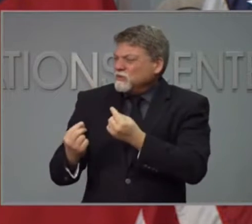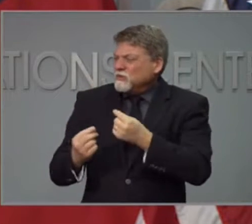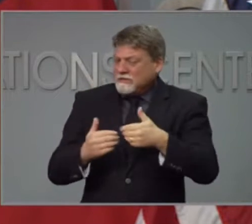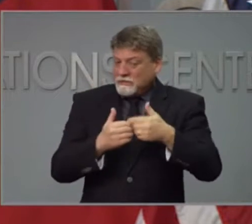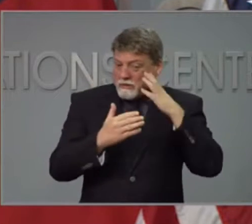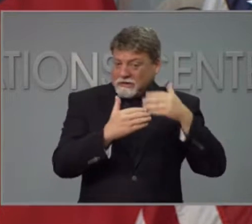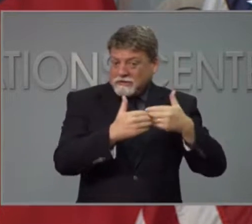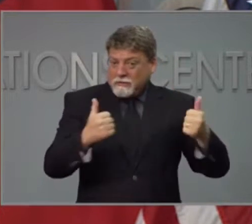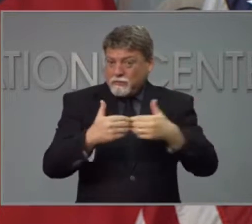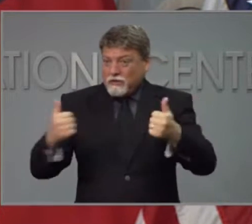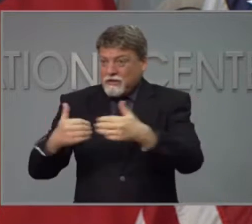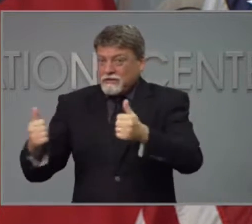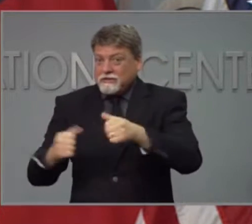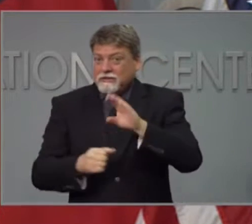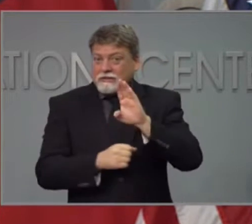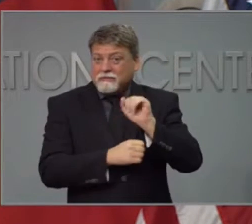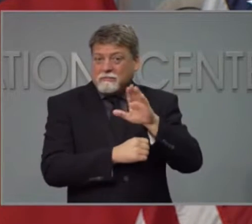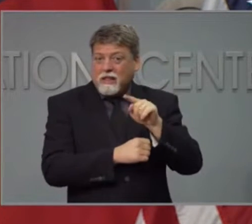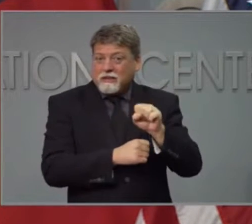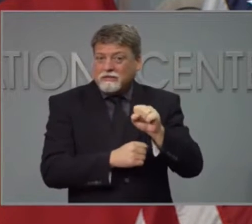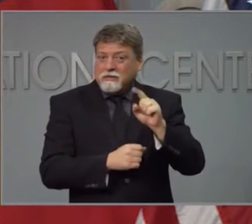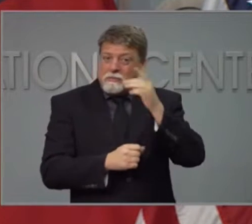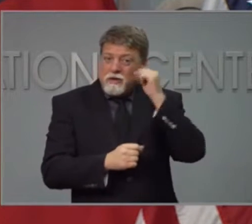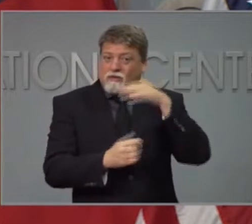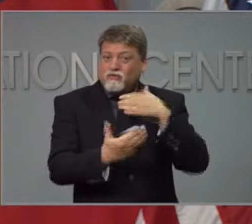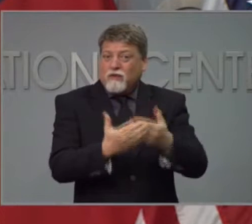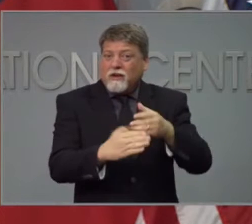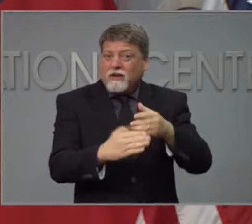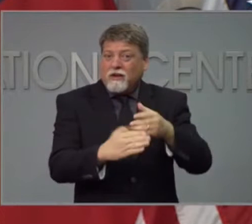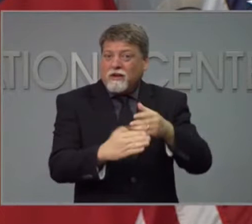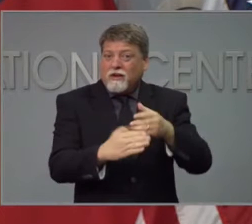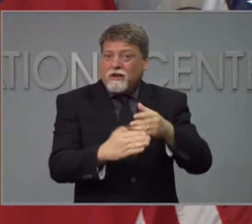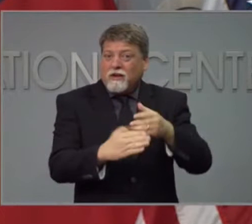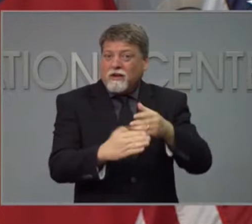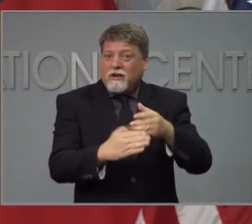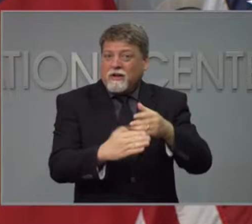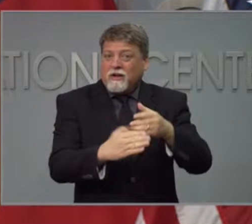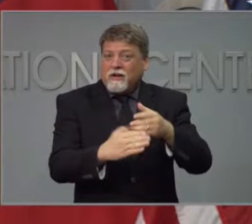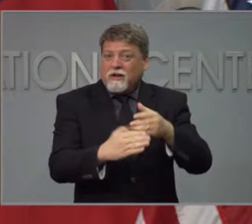throughout this entire election and with any election, as the county boards